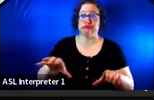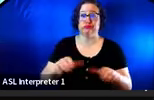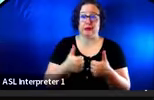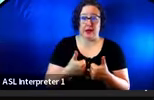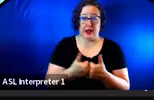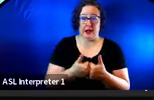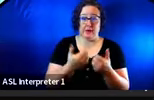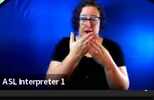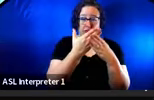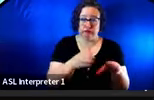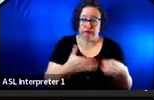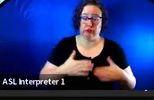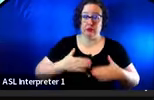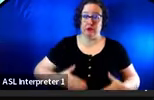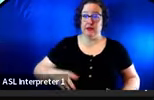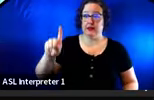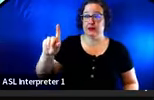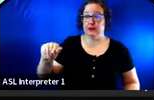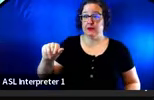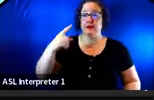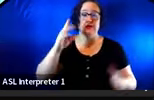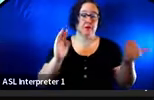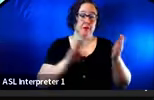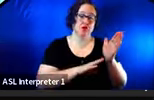down by people with physical disabilities versus developmental?